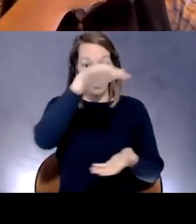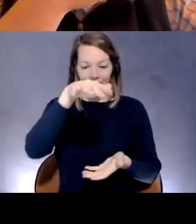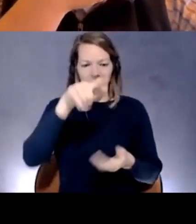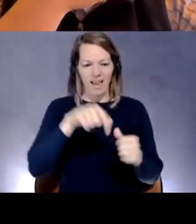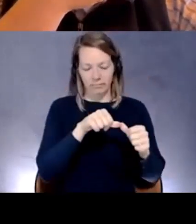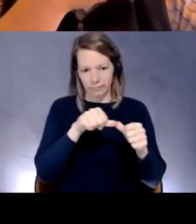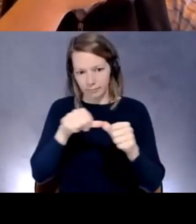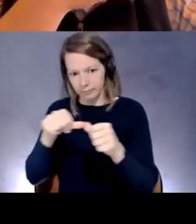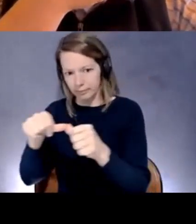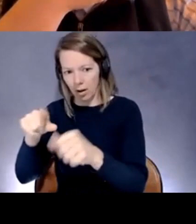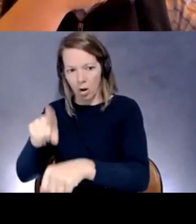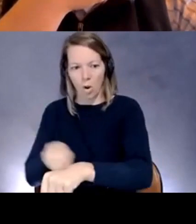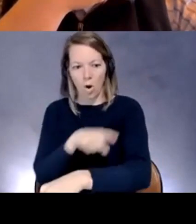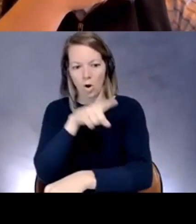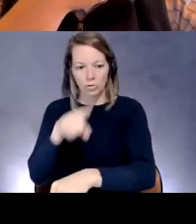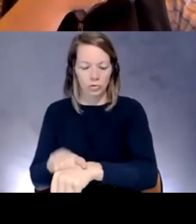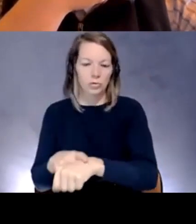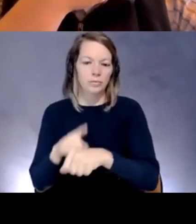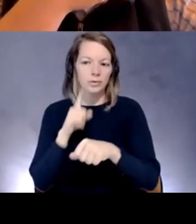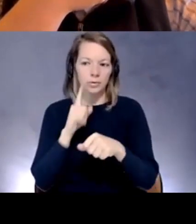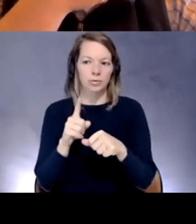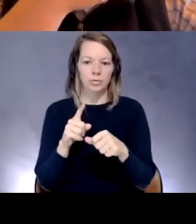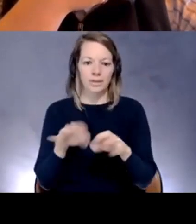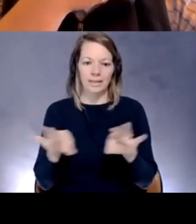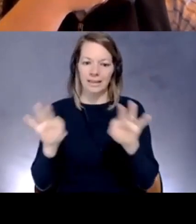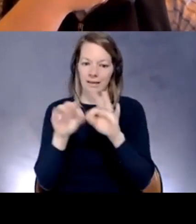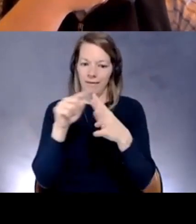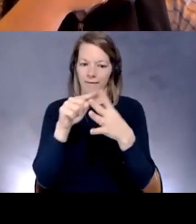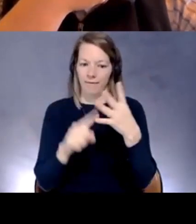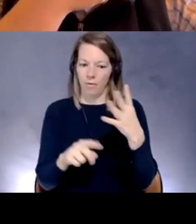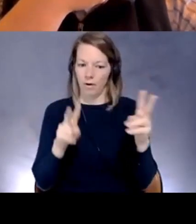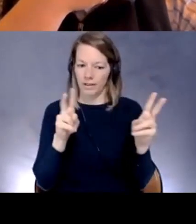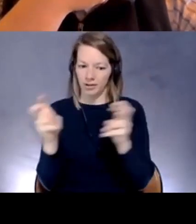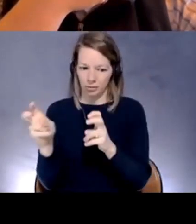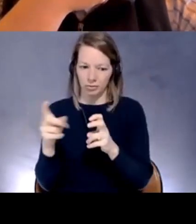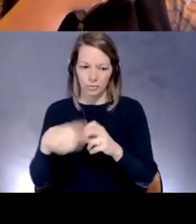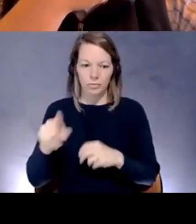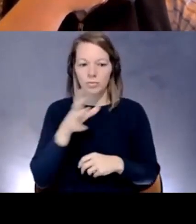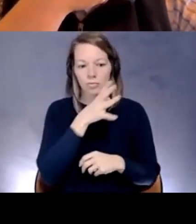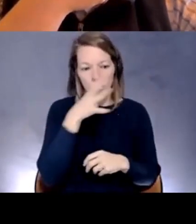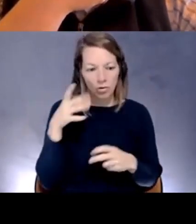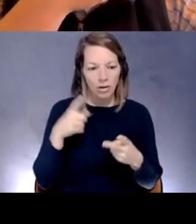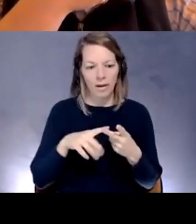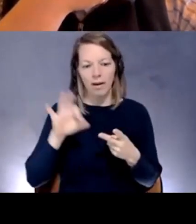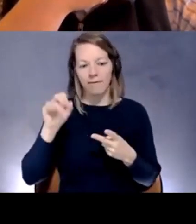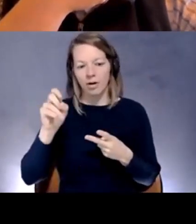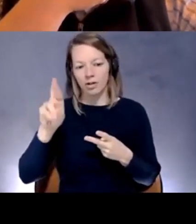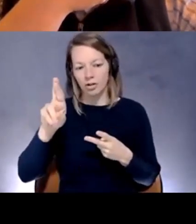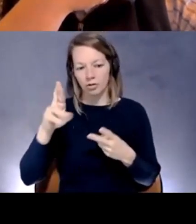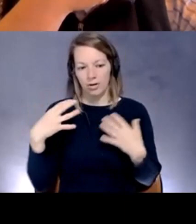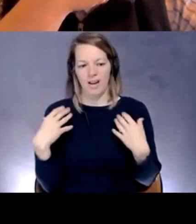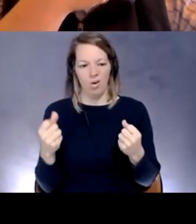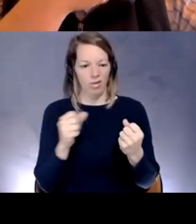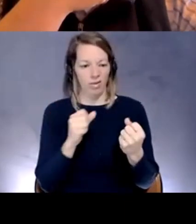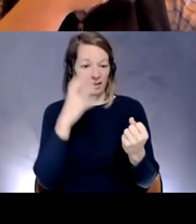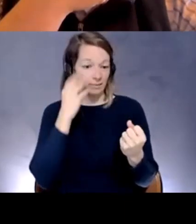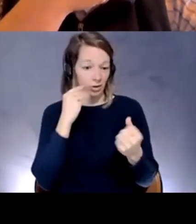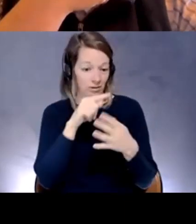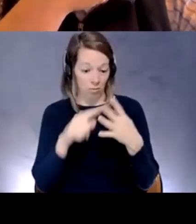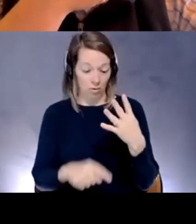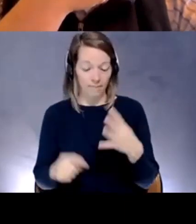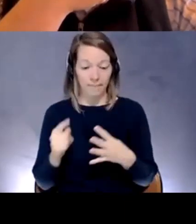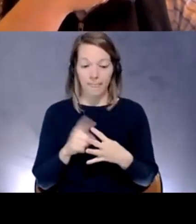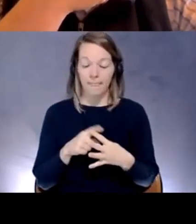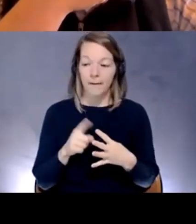discussion to deal with the key 4 issues that those of us in rural and frontier health are faced with. One